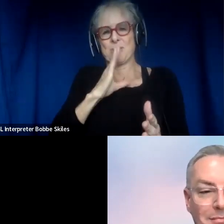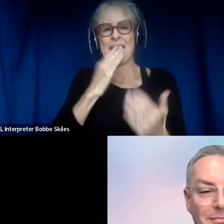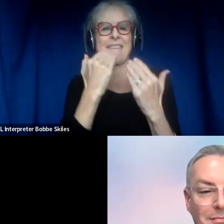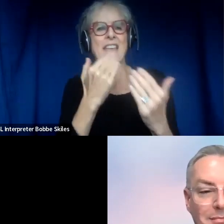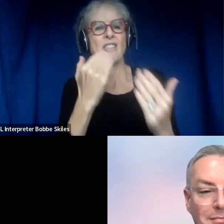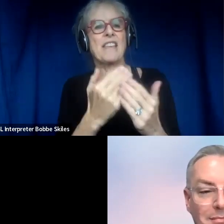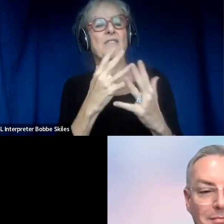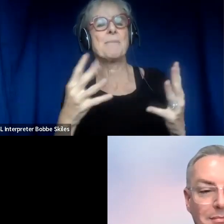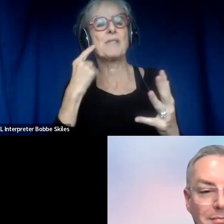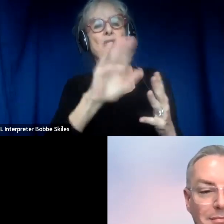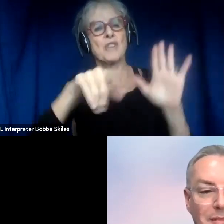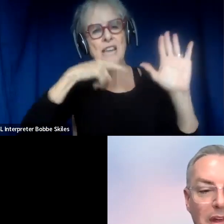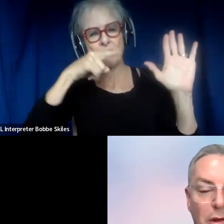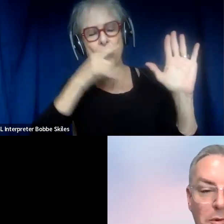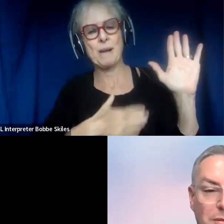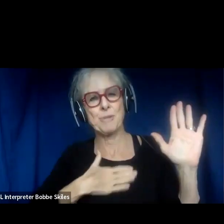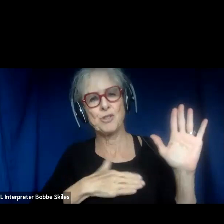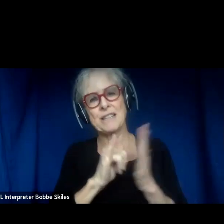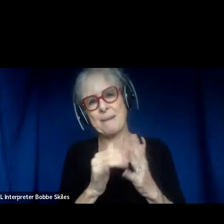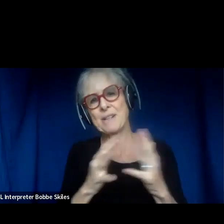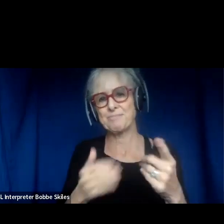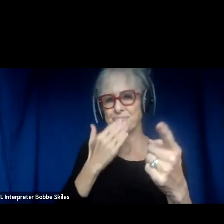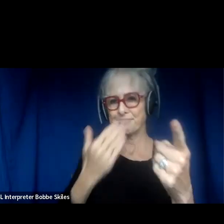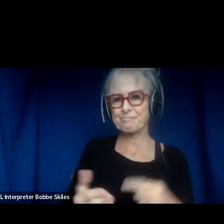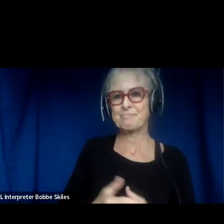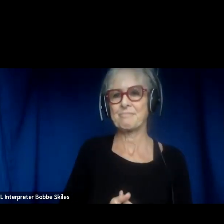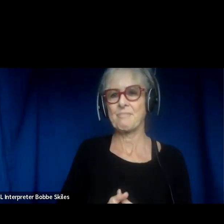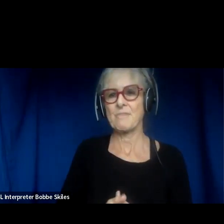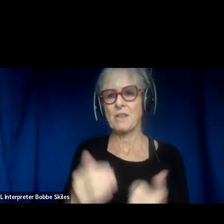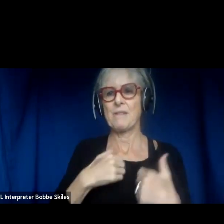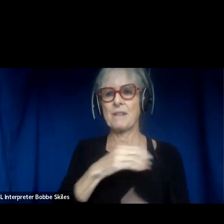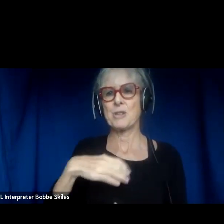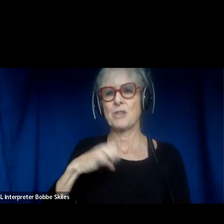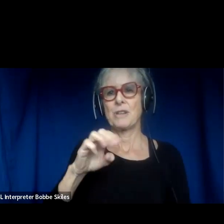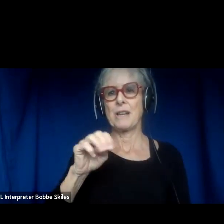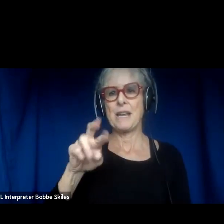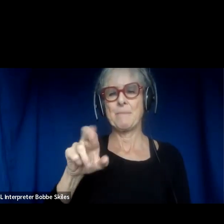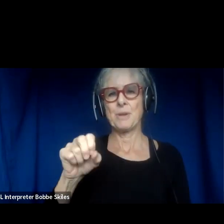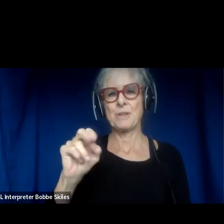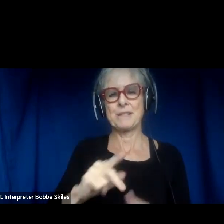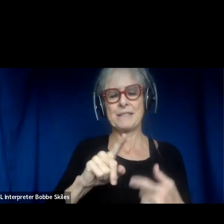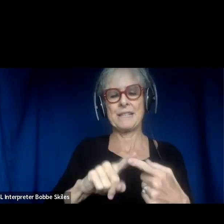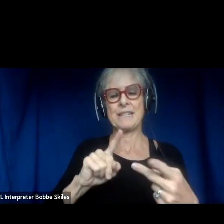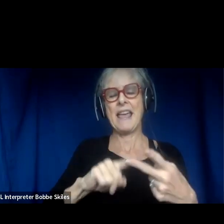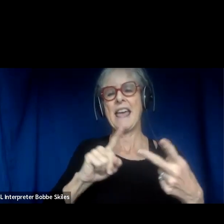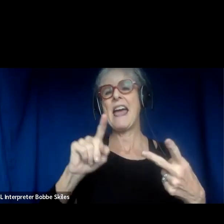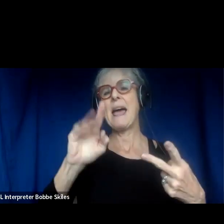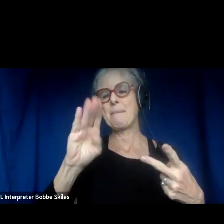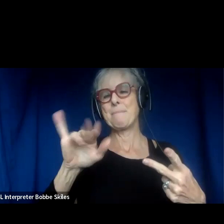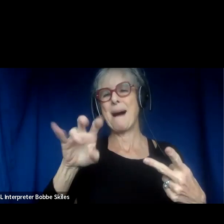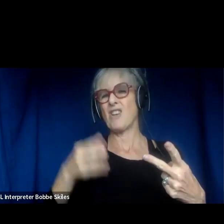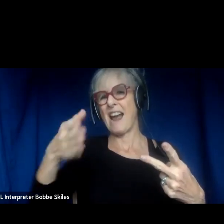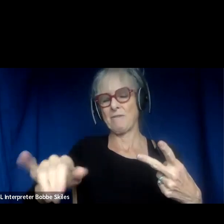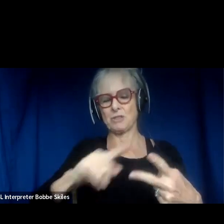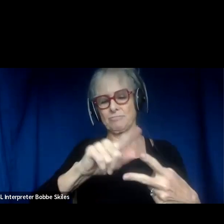for your testimony. I appreciate it greatly. Thank you, Commissioner. Thank you. We have Commissioner Emerson, then followed by Commissioner Byer.